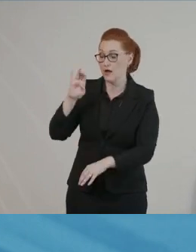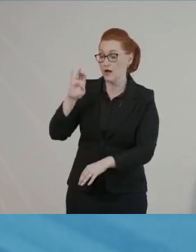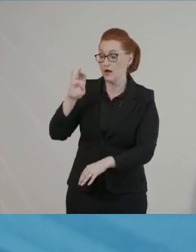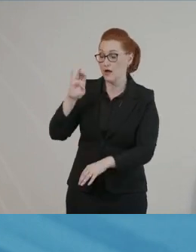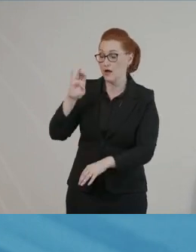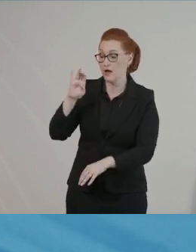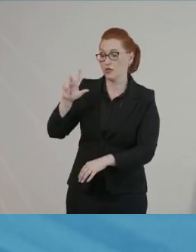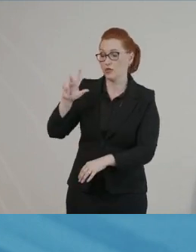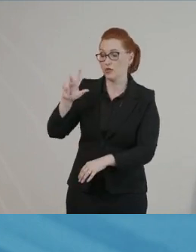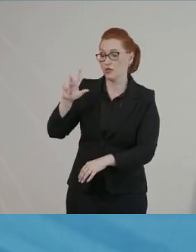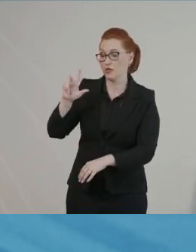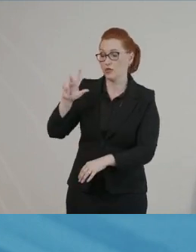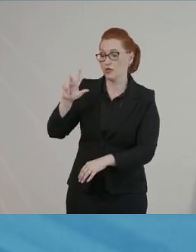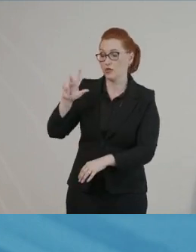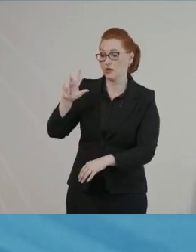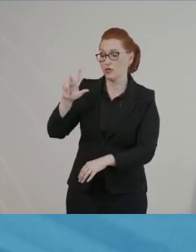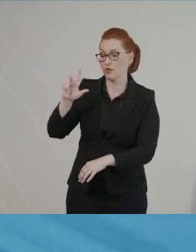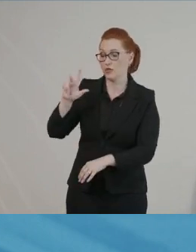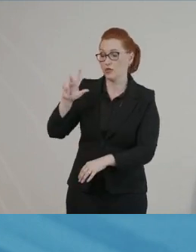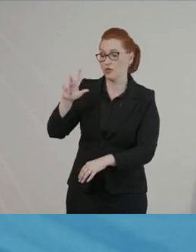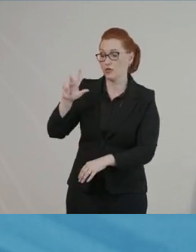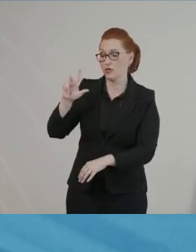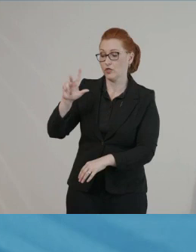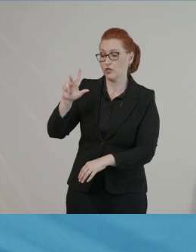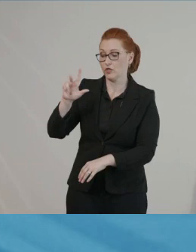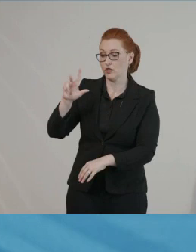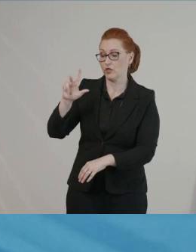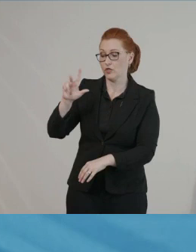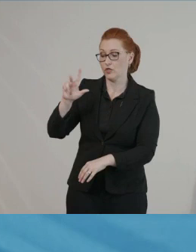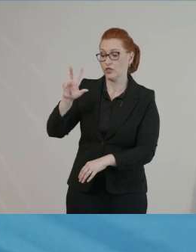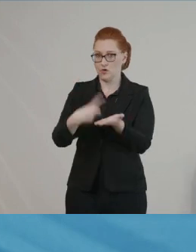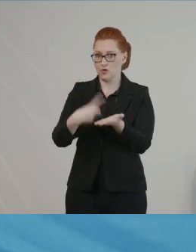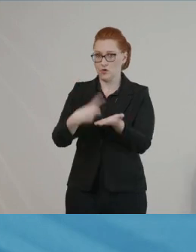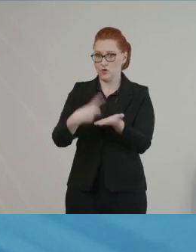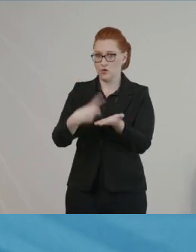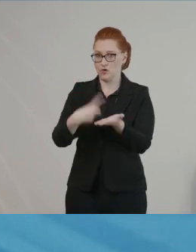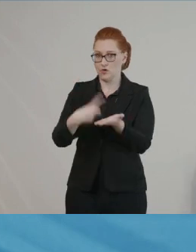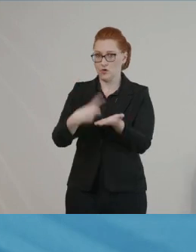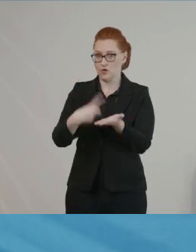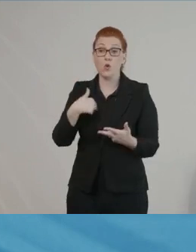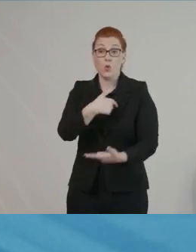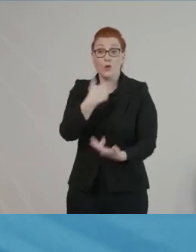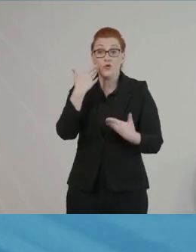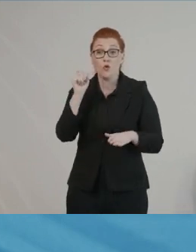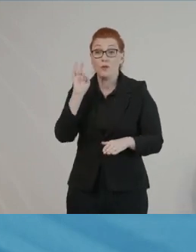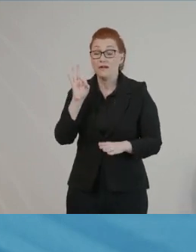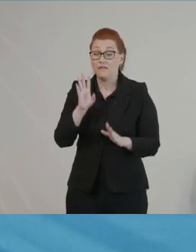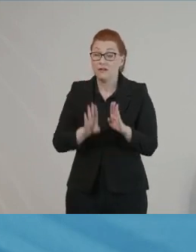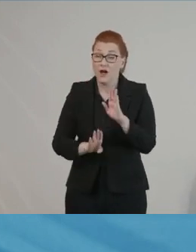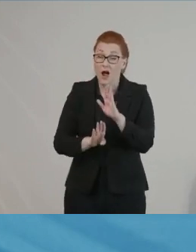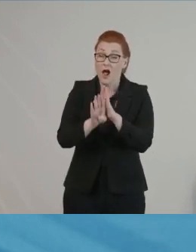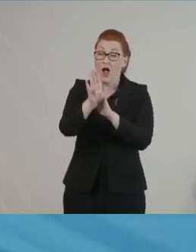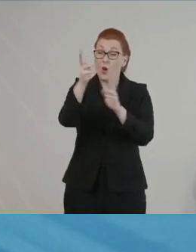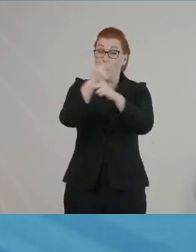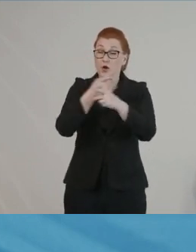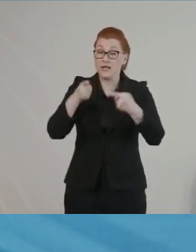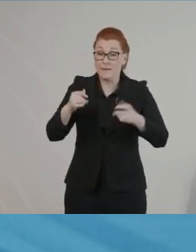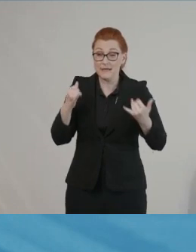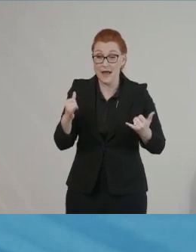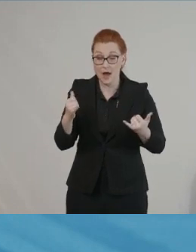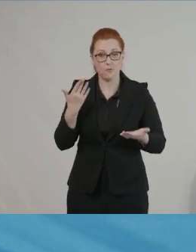to address. We don't know if we're past the peak or before the peak today, yet we were able to make a decision